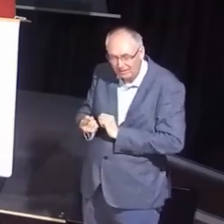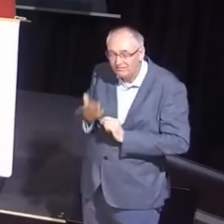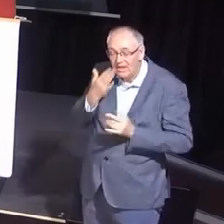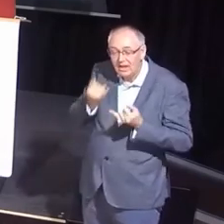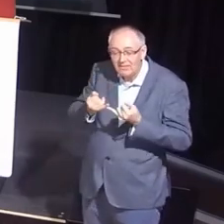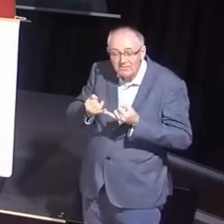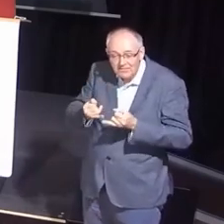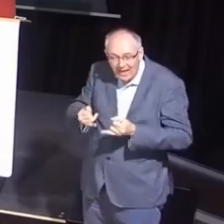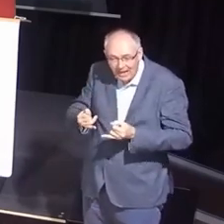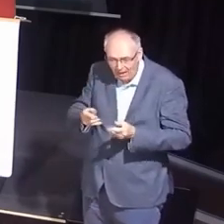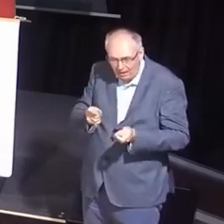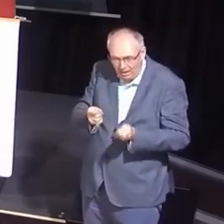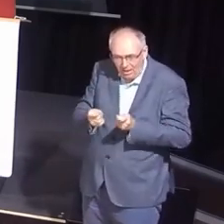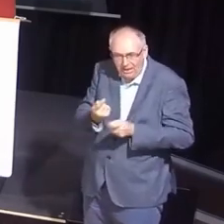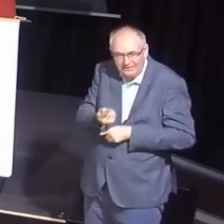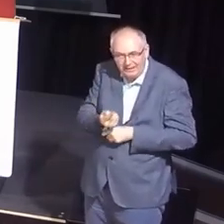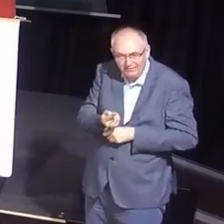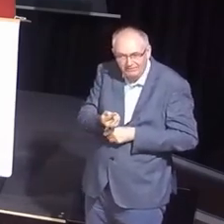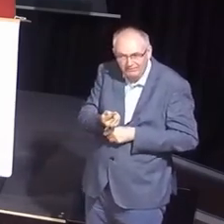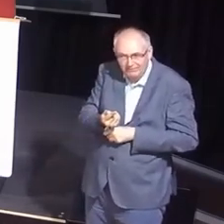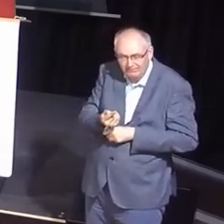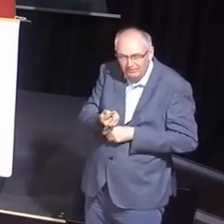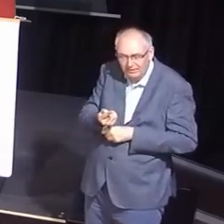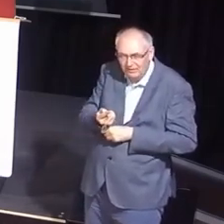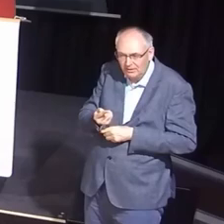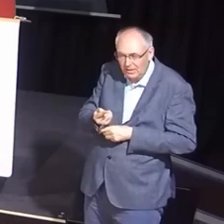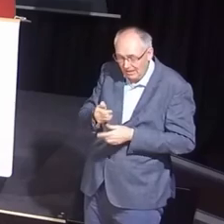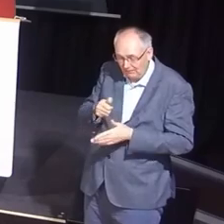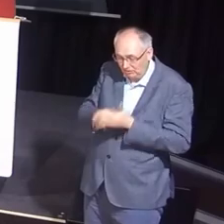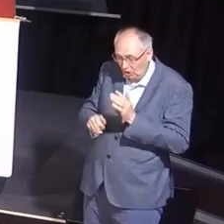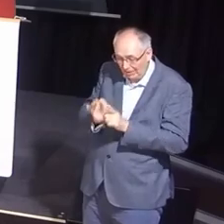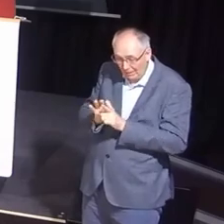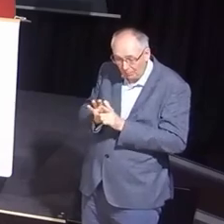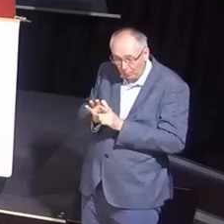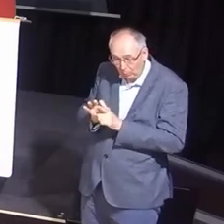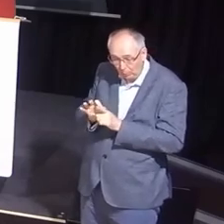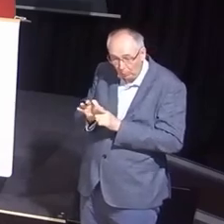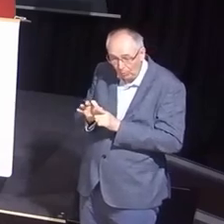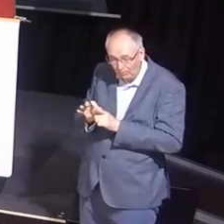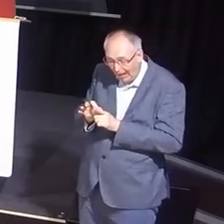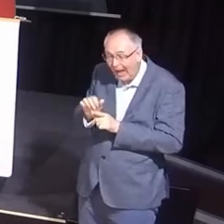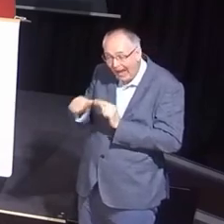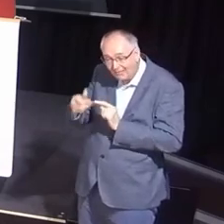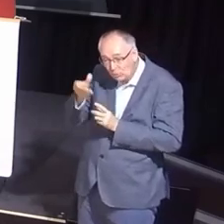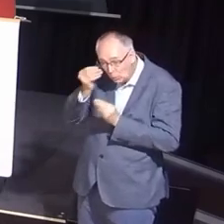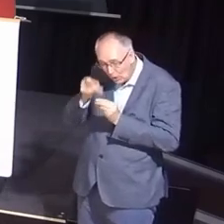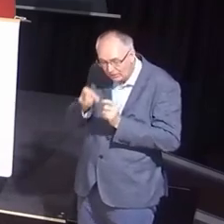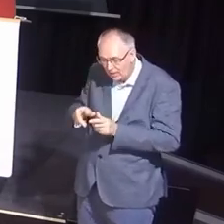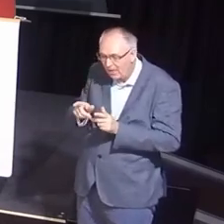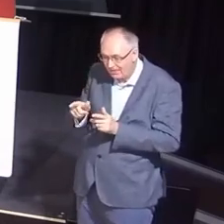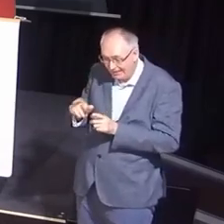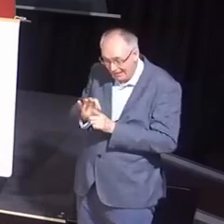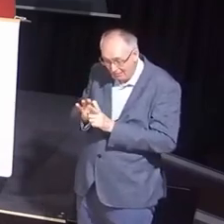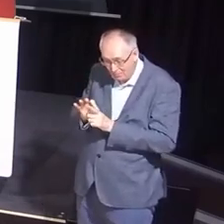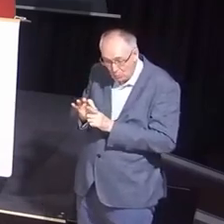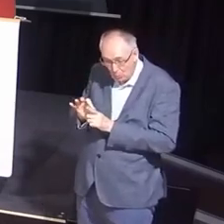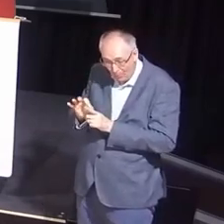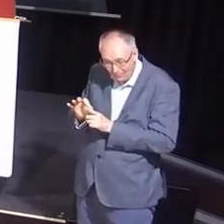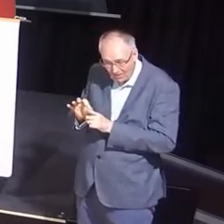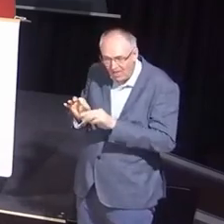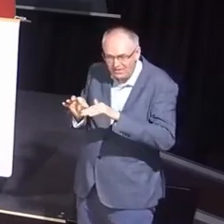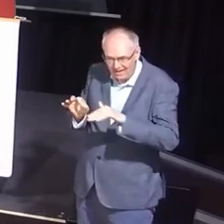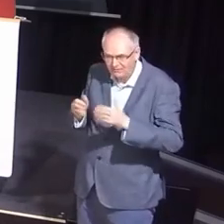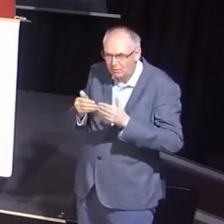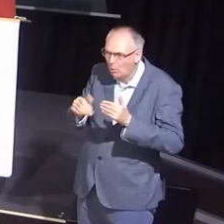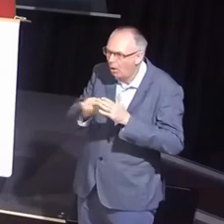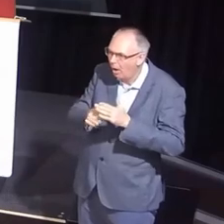it corrected itself a little bit as you went. And or then if you started to do better, as a lot of people do once they learn the systems, then it got